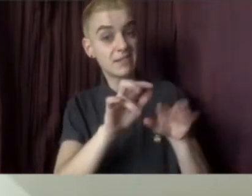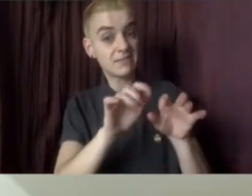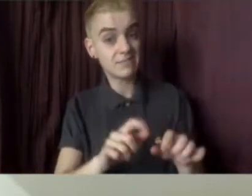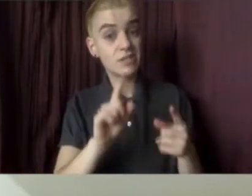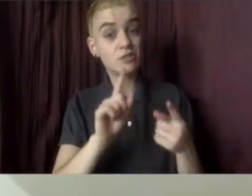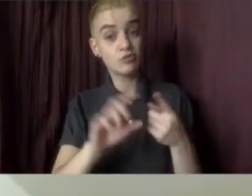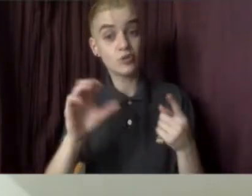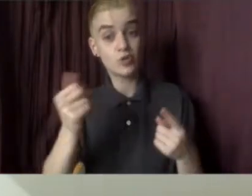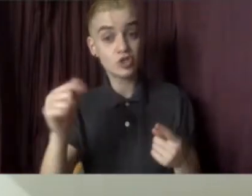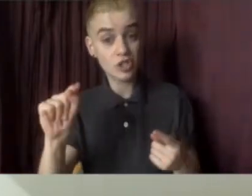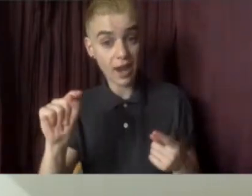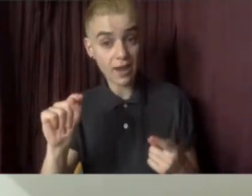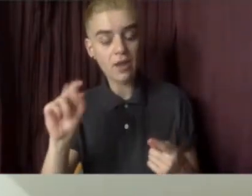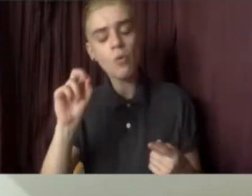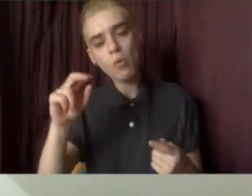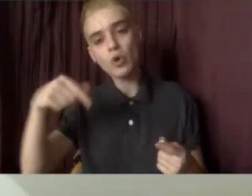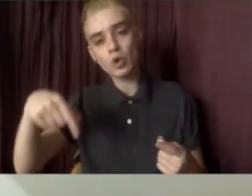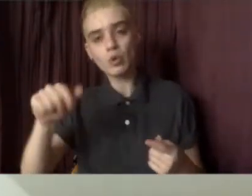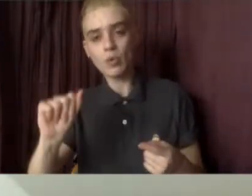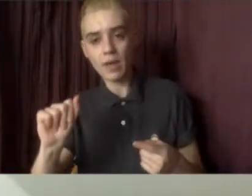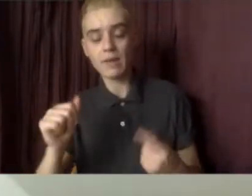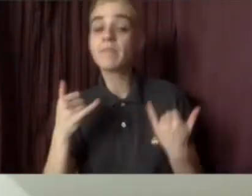specific to Faithful Democracy.